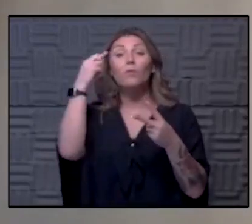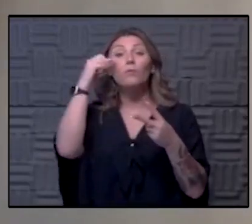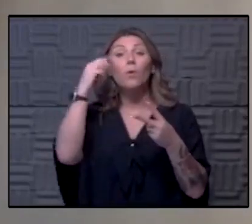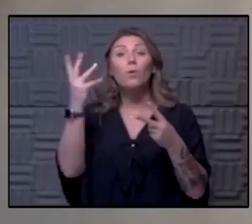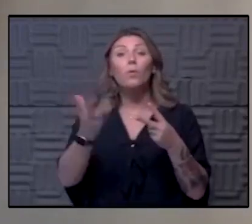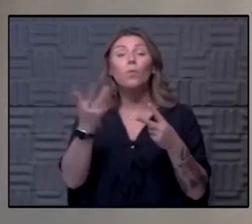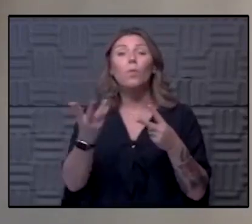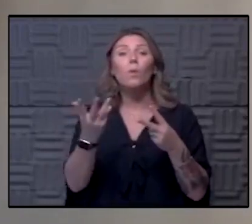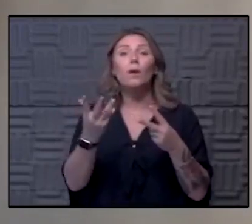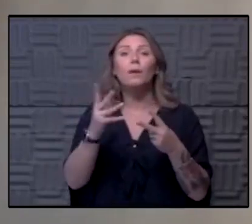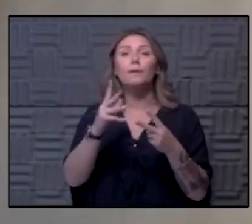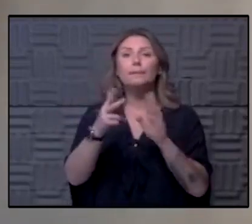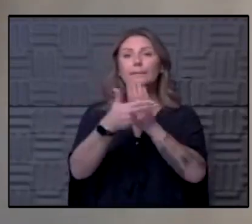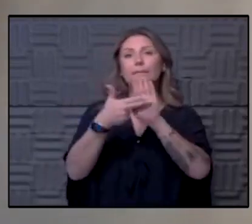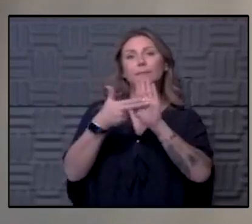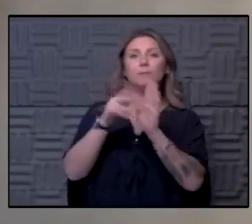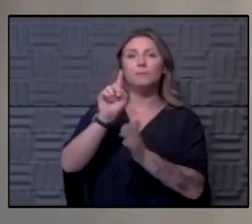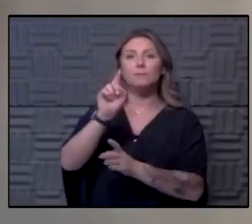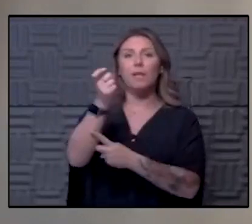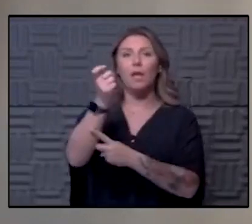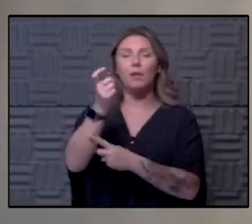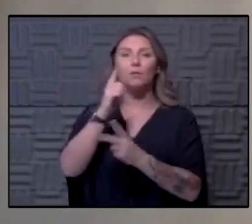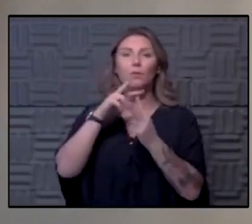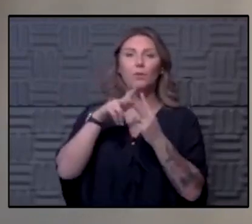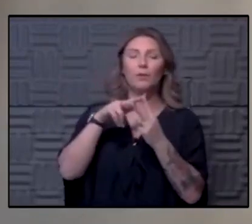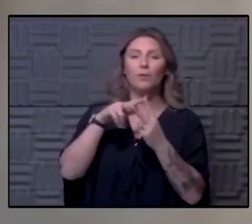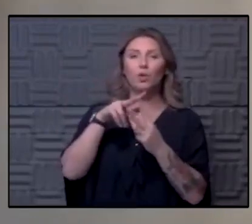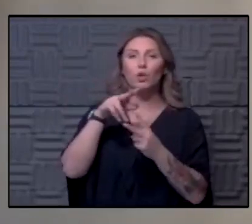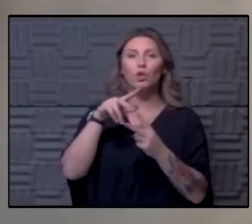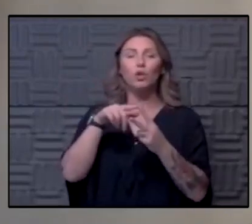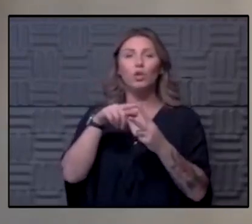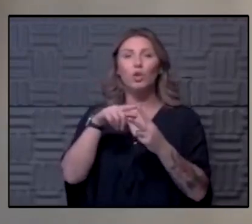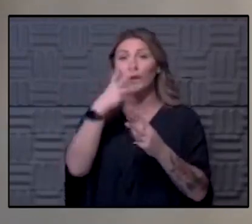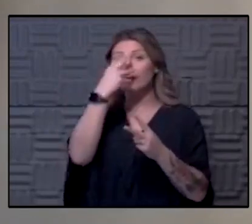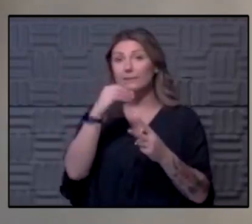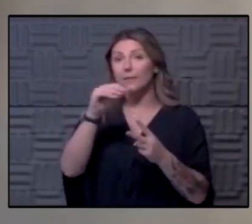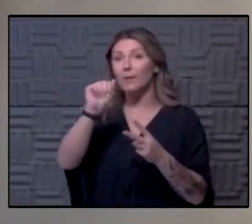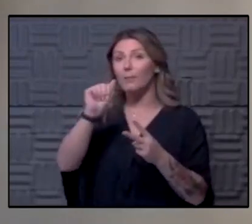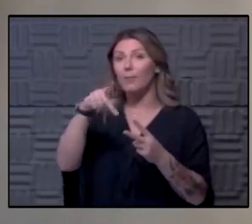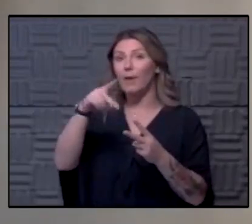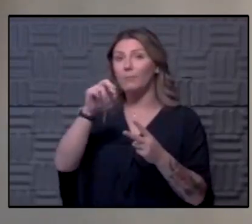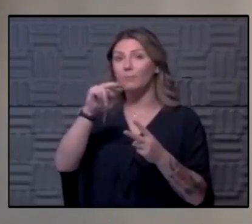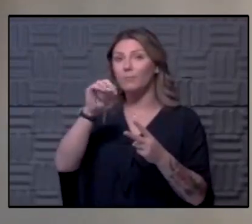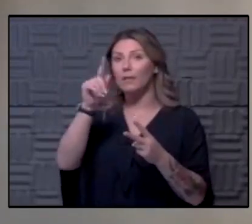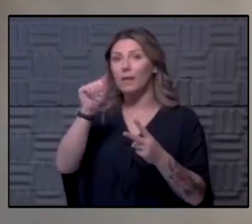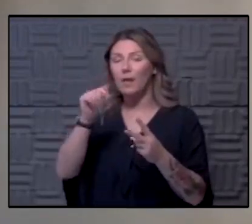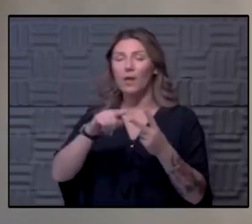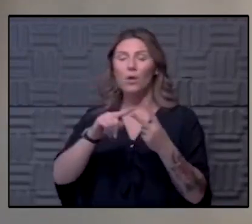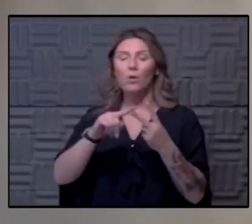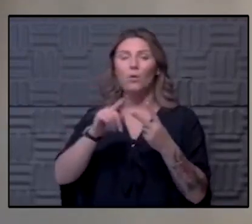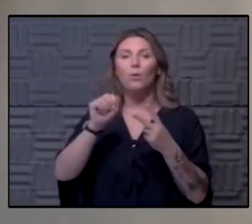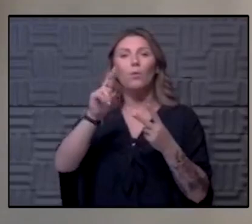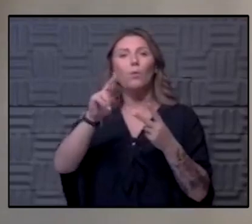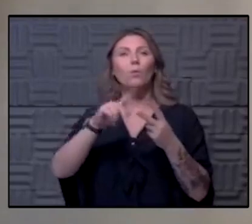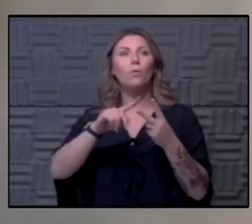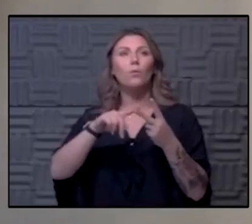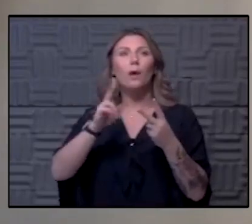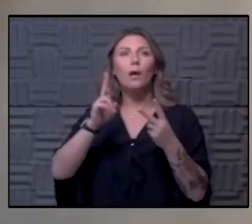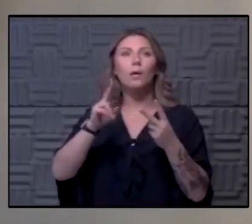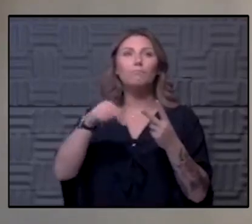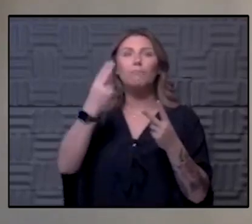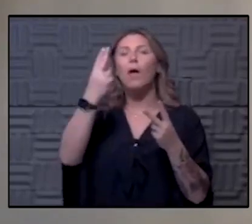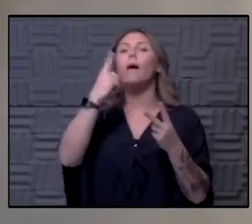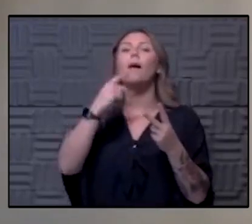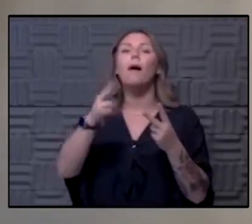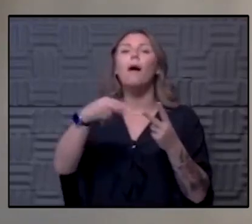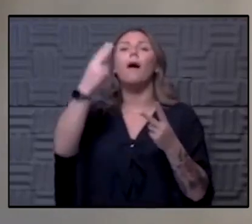for diagnosing either sleep apnea or some form of what we call